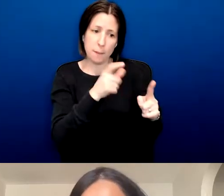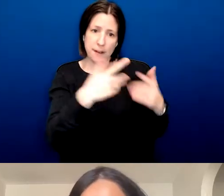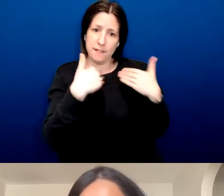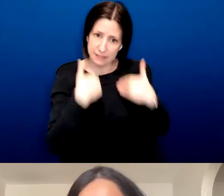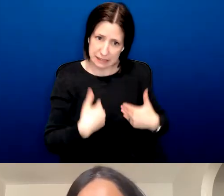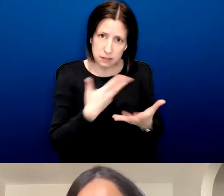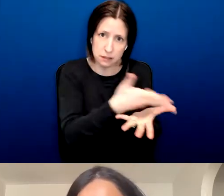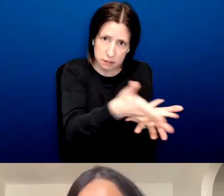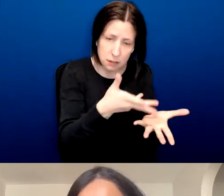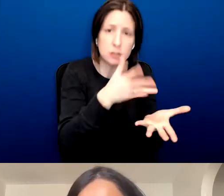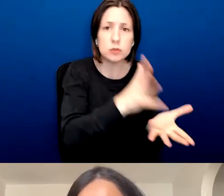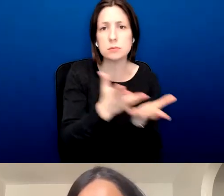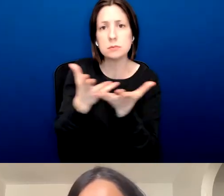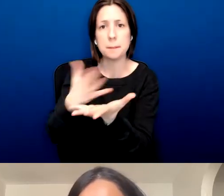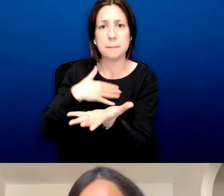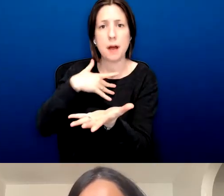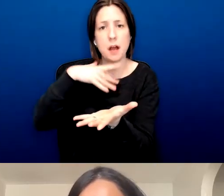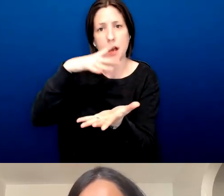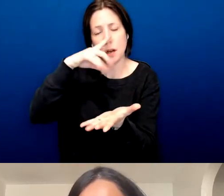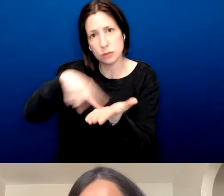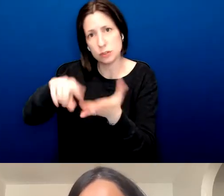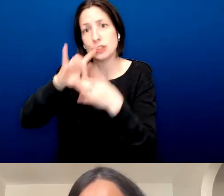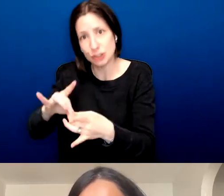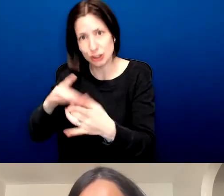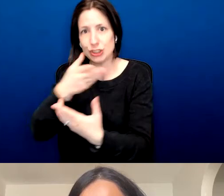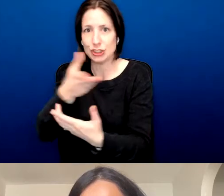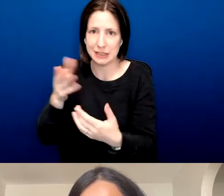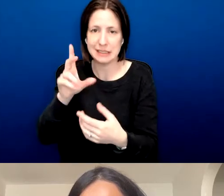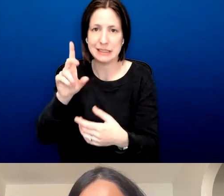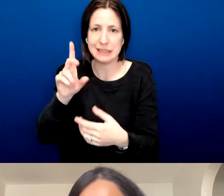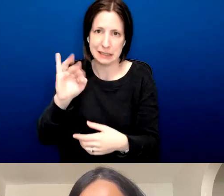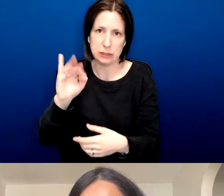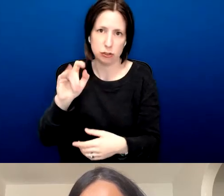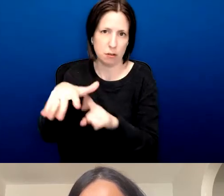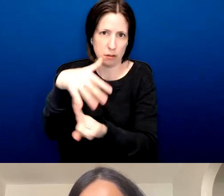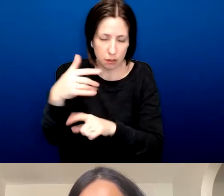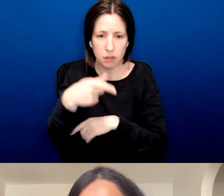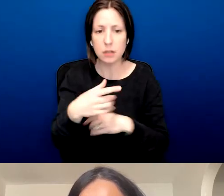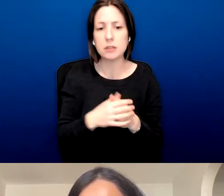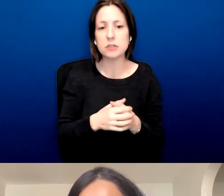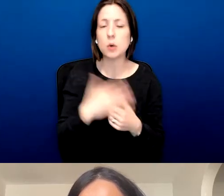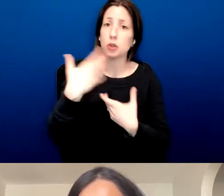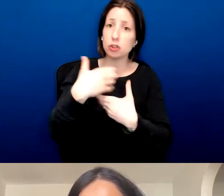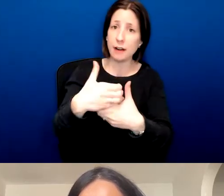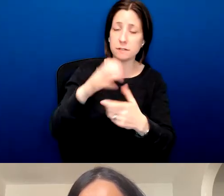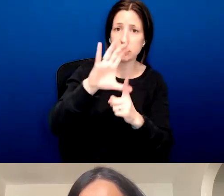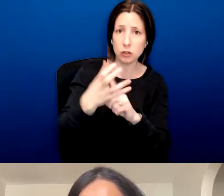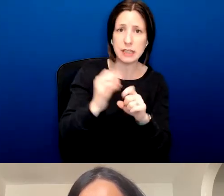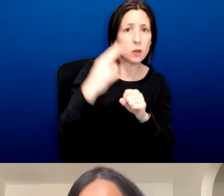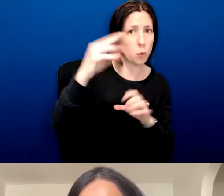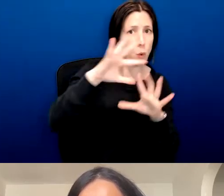in digital spaces. So craft cultures in the global North and online spaces, and